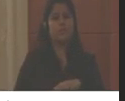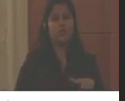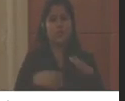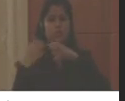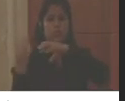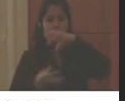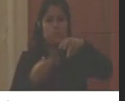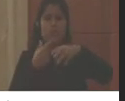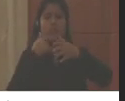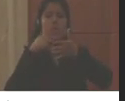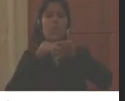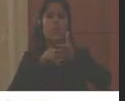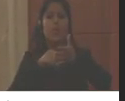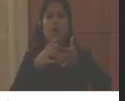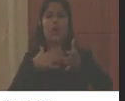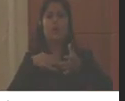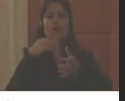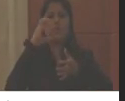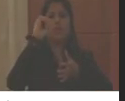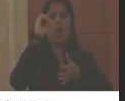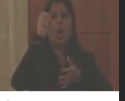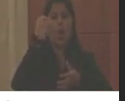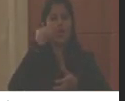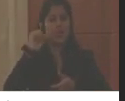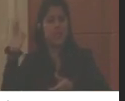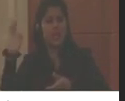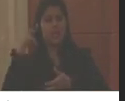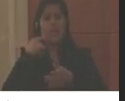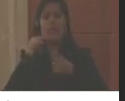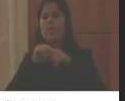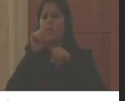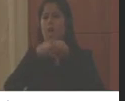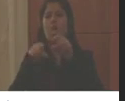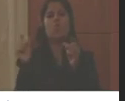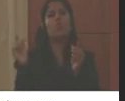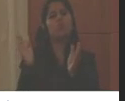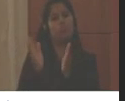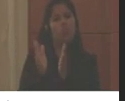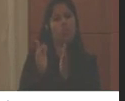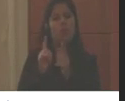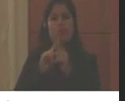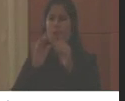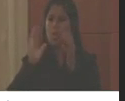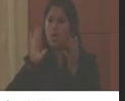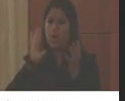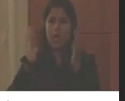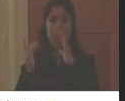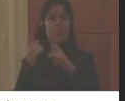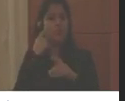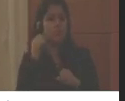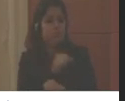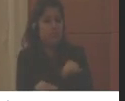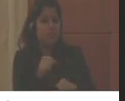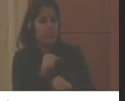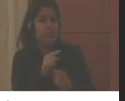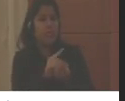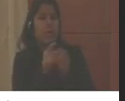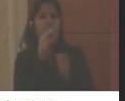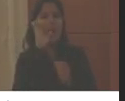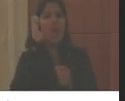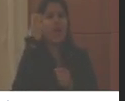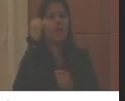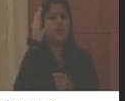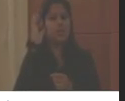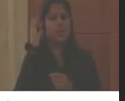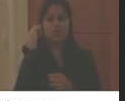phenomenon. Hurricane Barbara was heading west without causing much harm, but it unexpectedly